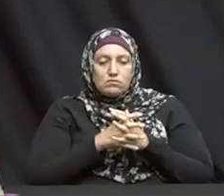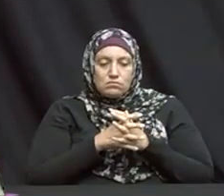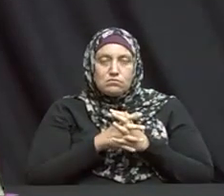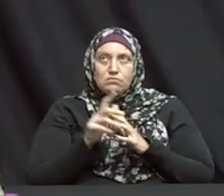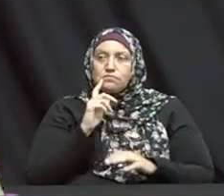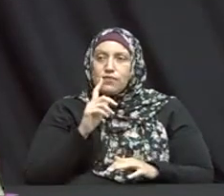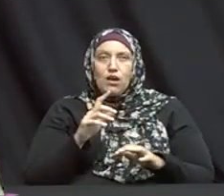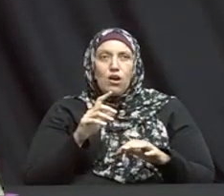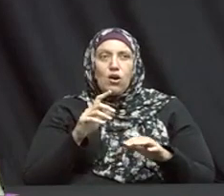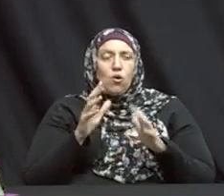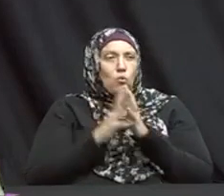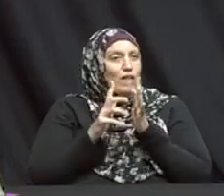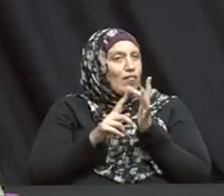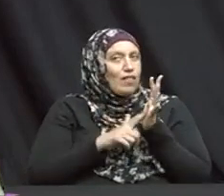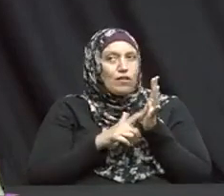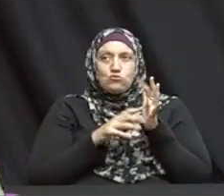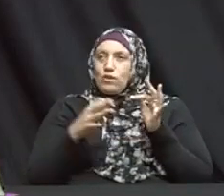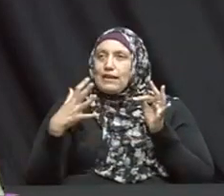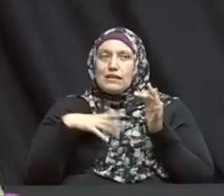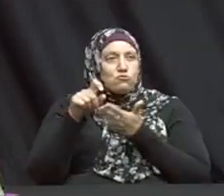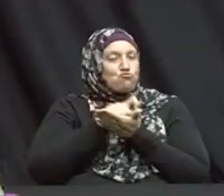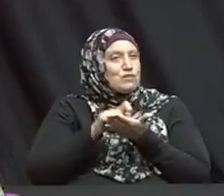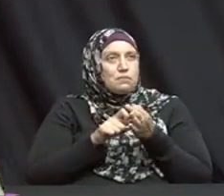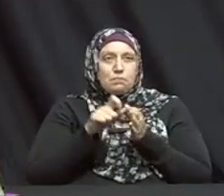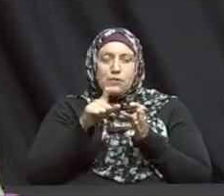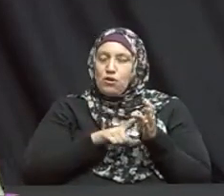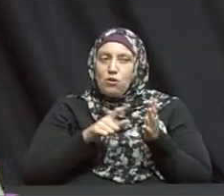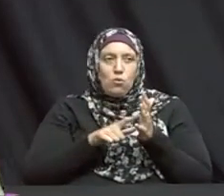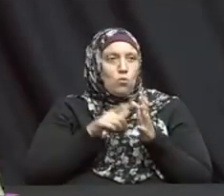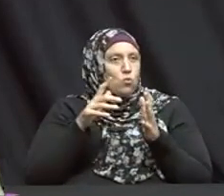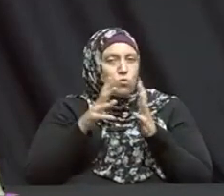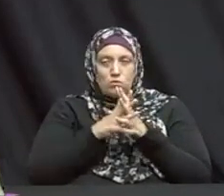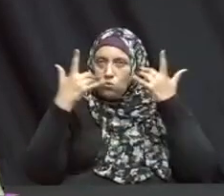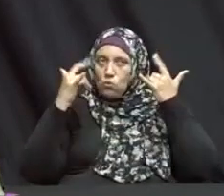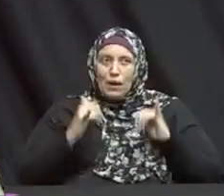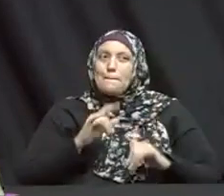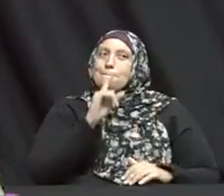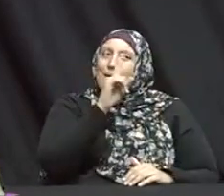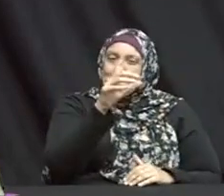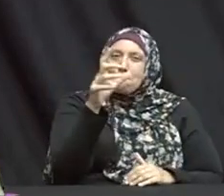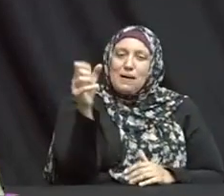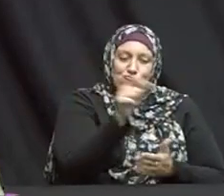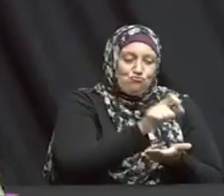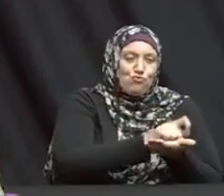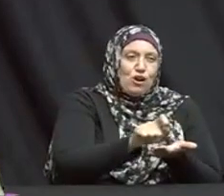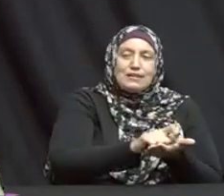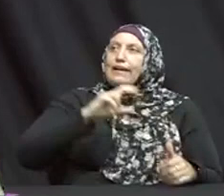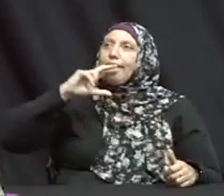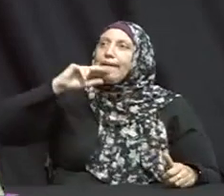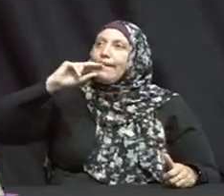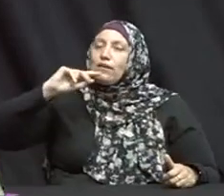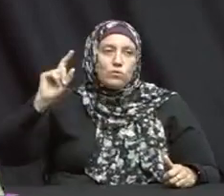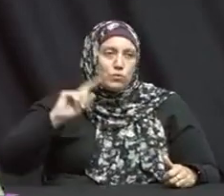written by a lawyer. A will does have to be in writing, and it does need to be witnessed, and it